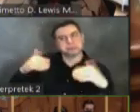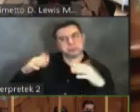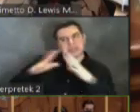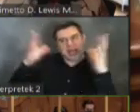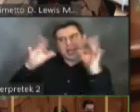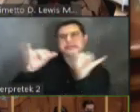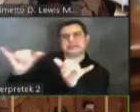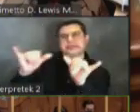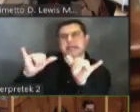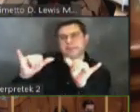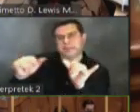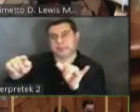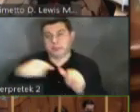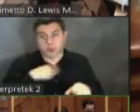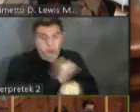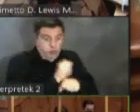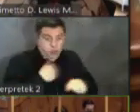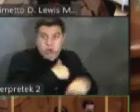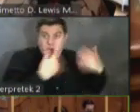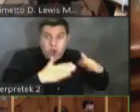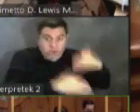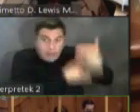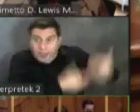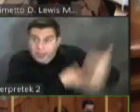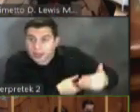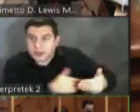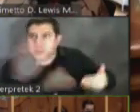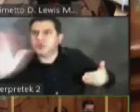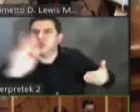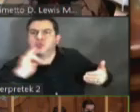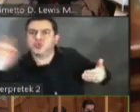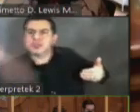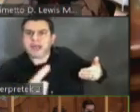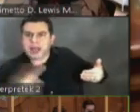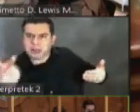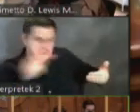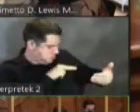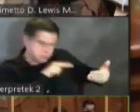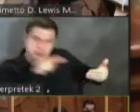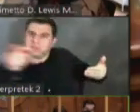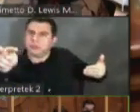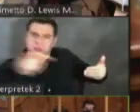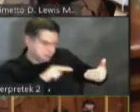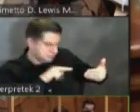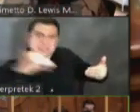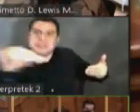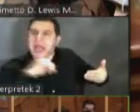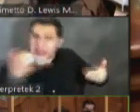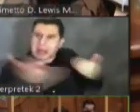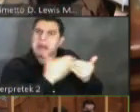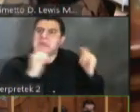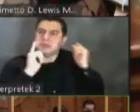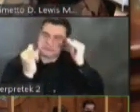this report. And that's not by accident, because what we have all learned through this process is there is